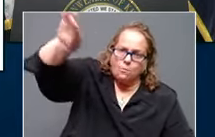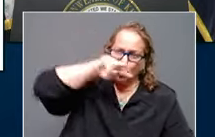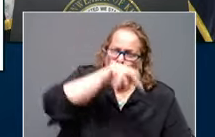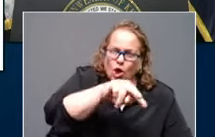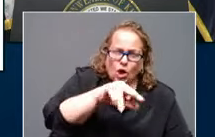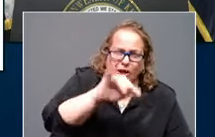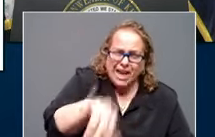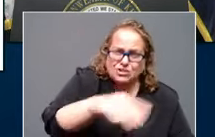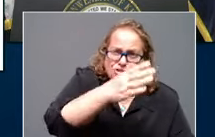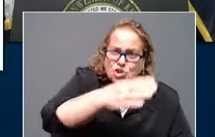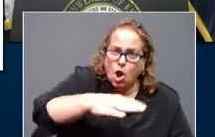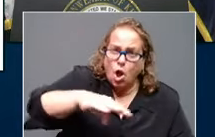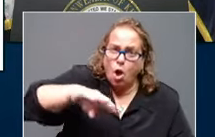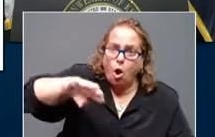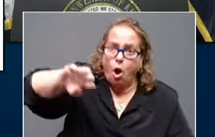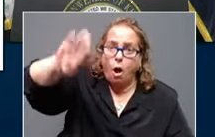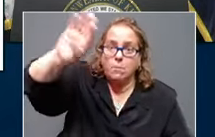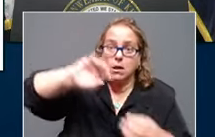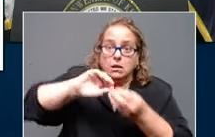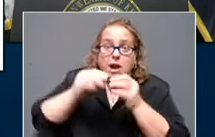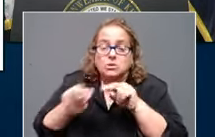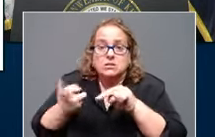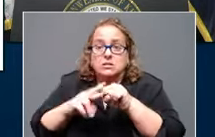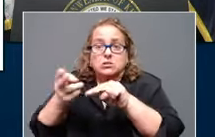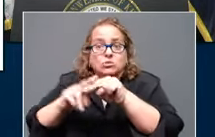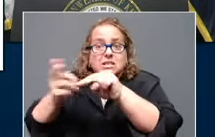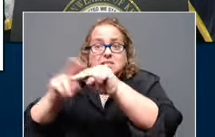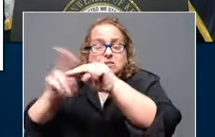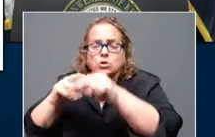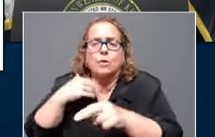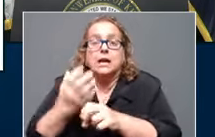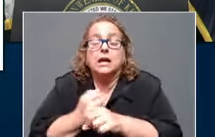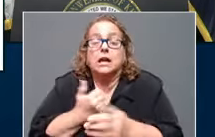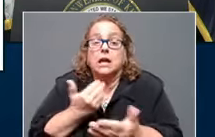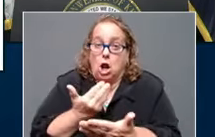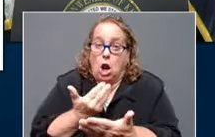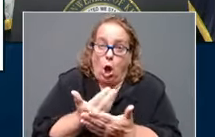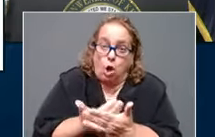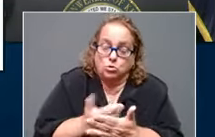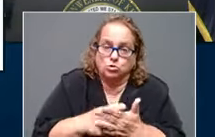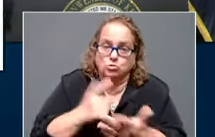1,251 Kentuckians hospitalized for COVID. So that line